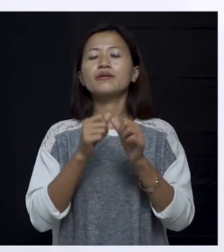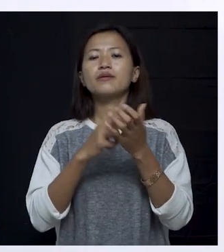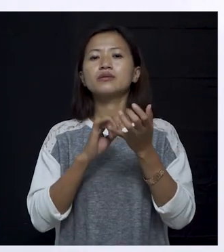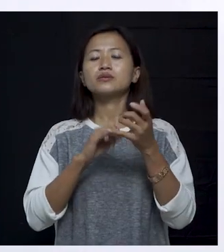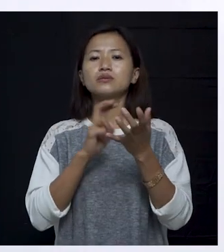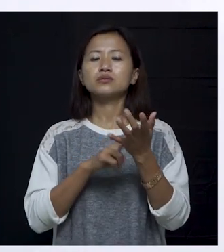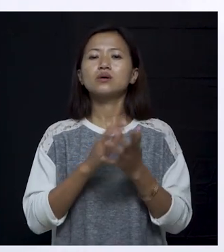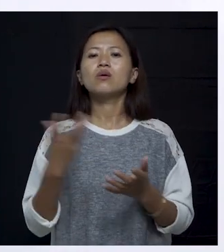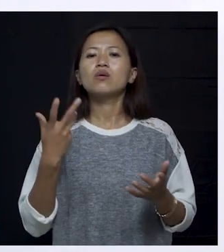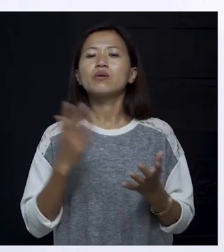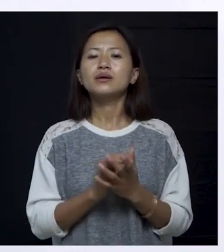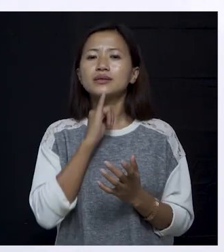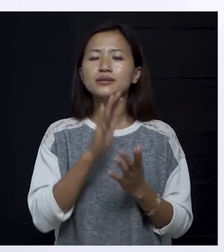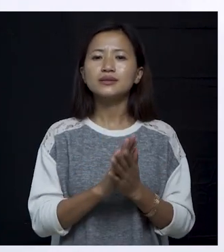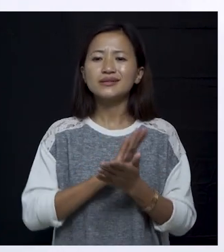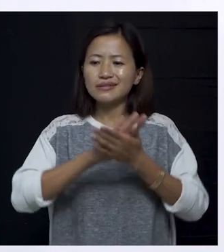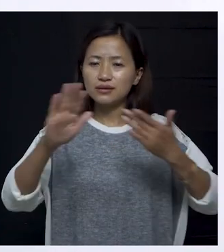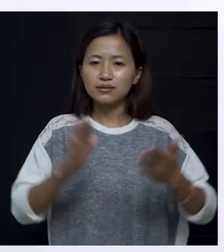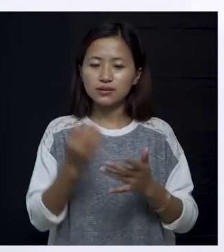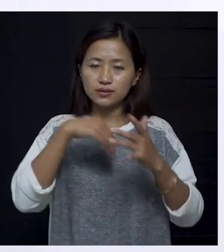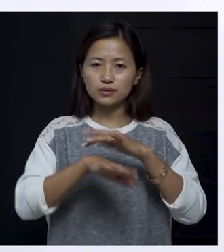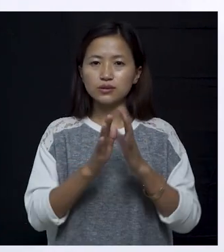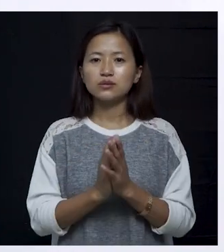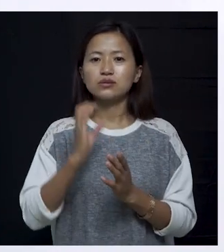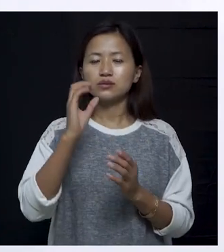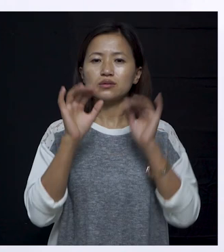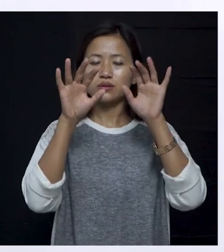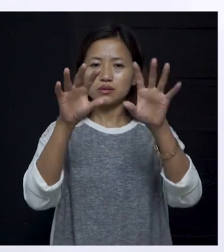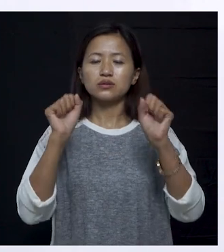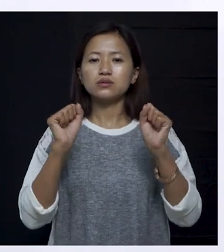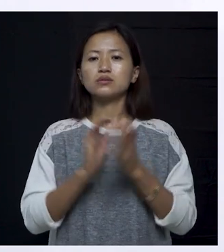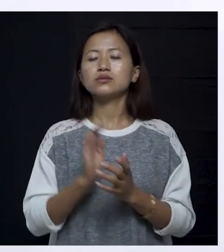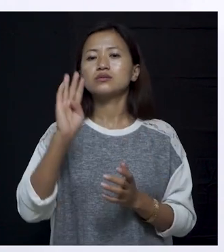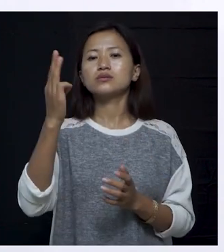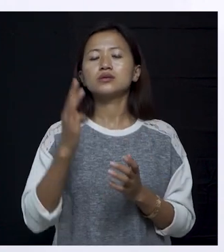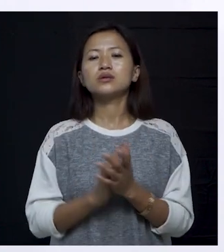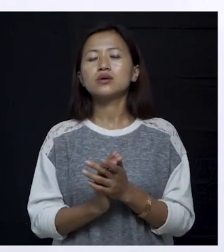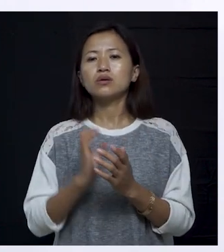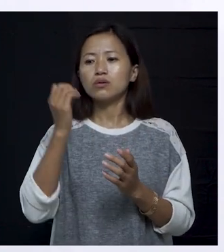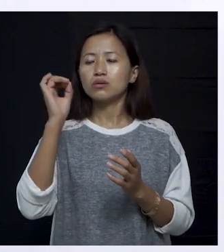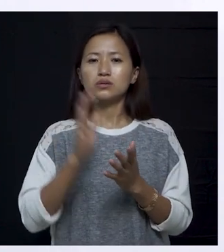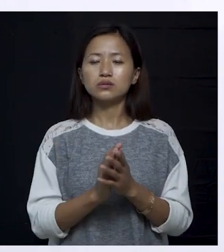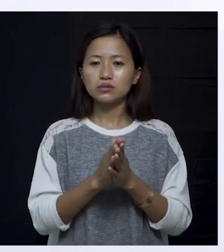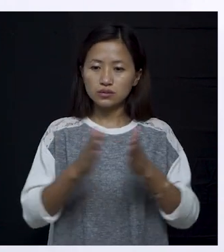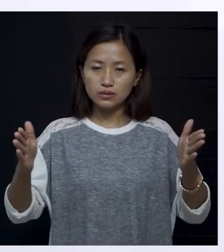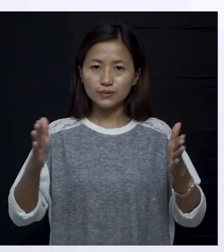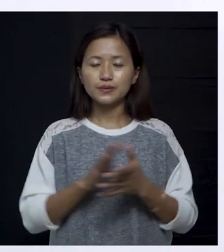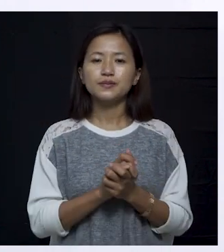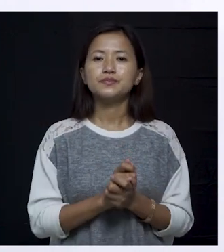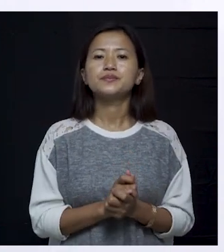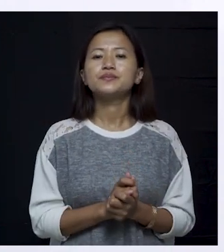is because it is stated clearly in the Constitution that the three organs will be separated,